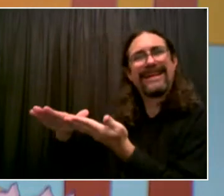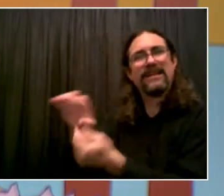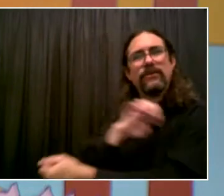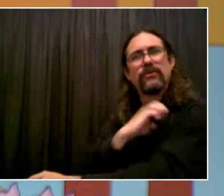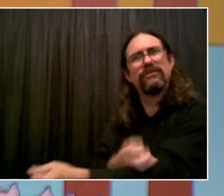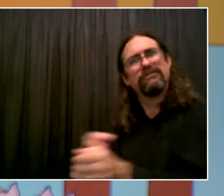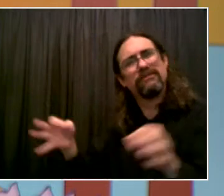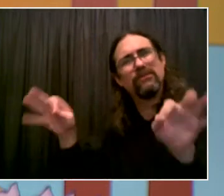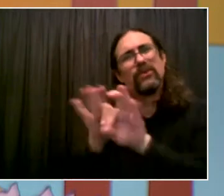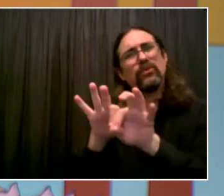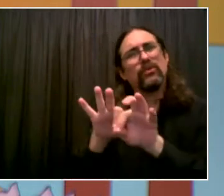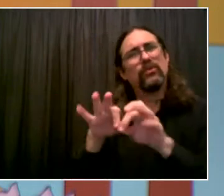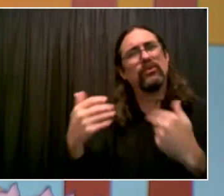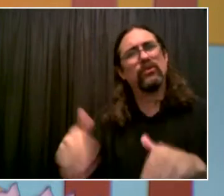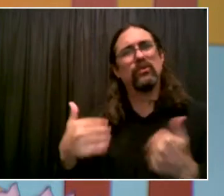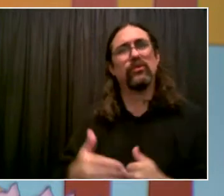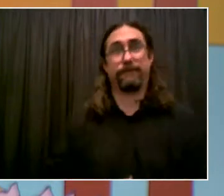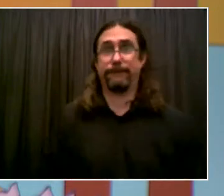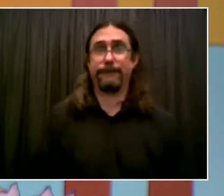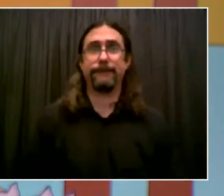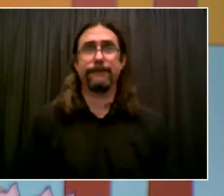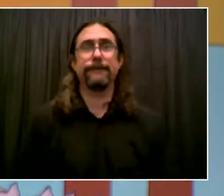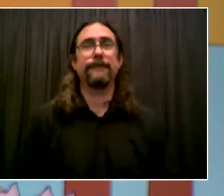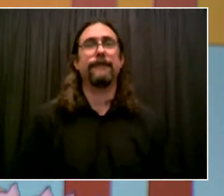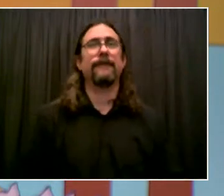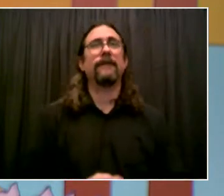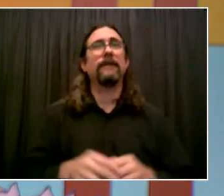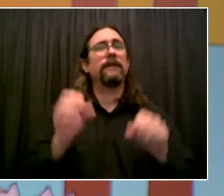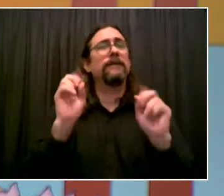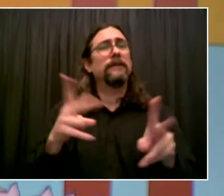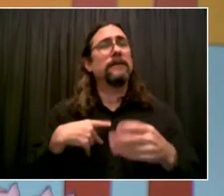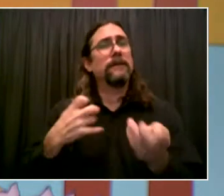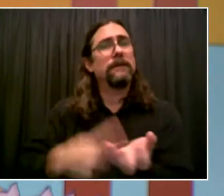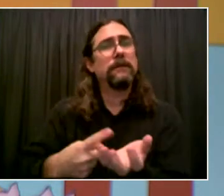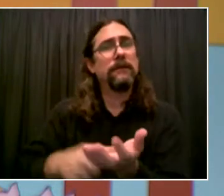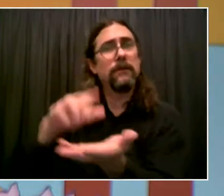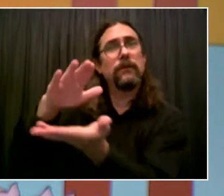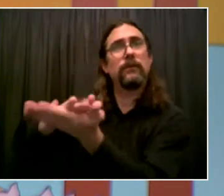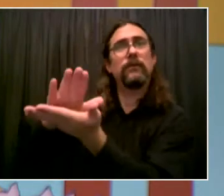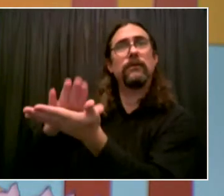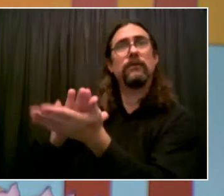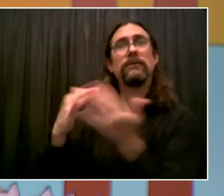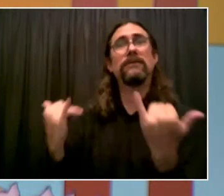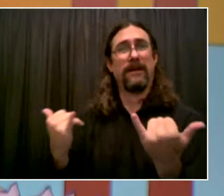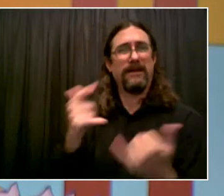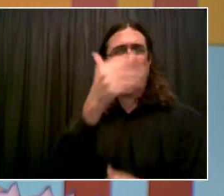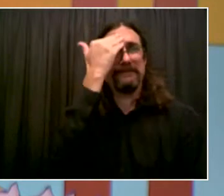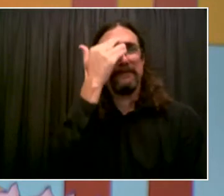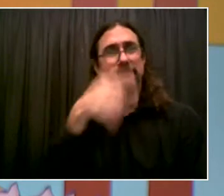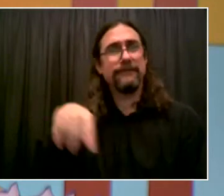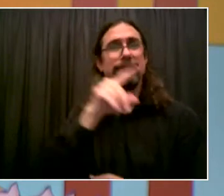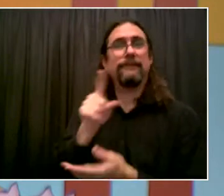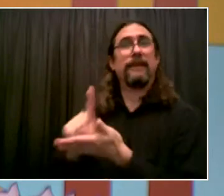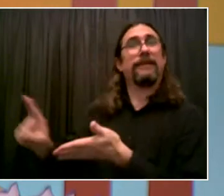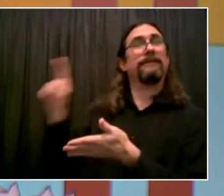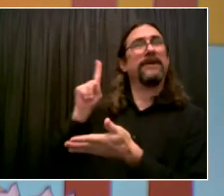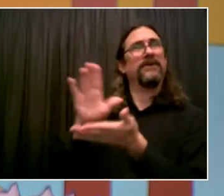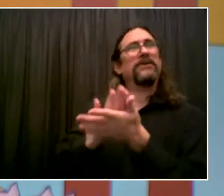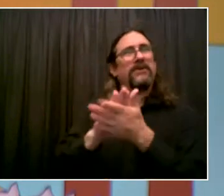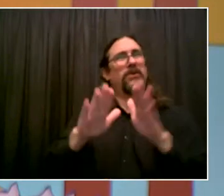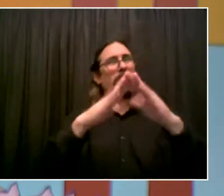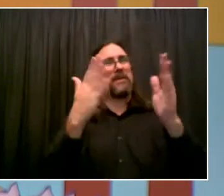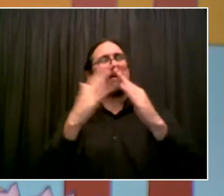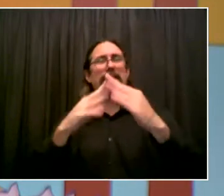schools, an amazing success. Congratulations to our chancellor, to all our educators, all our school staff, our parents, our kids. Very